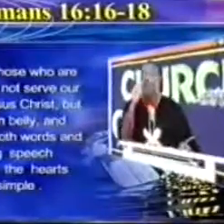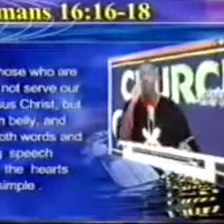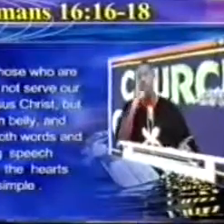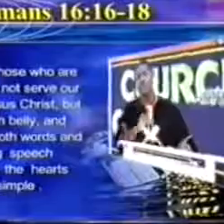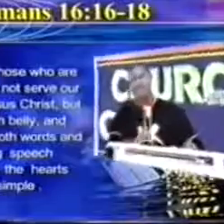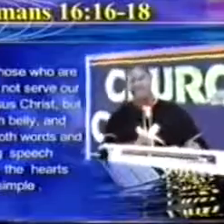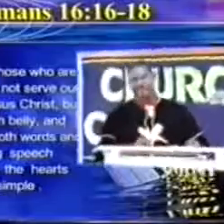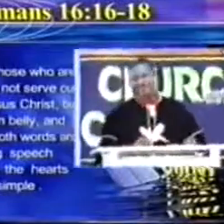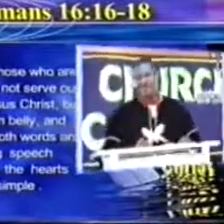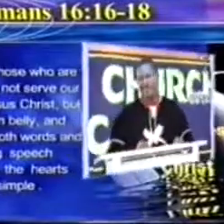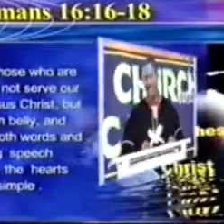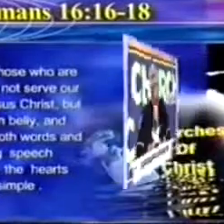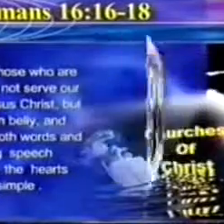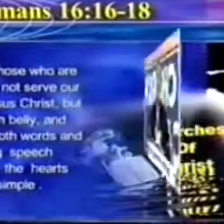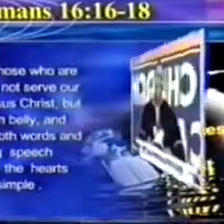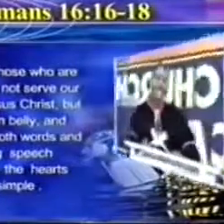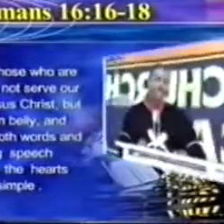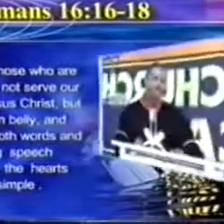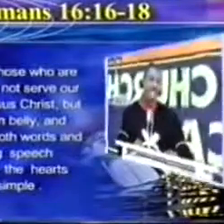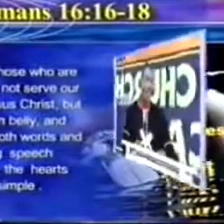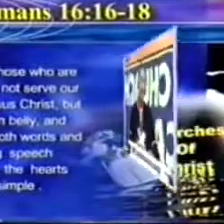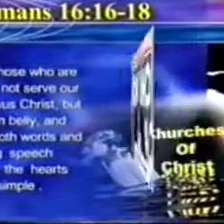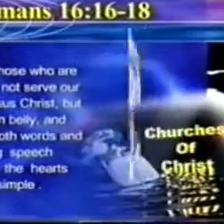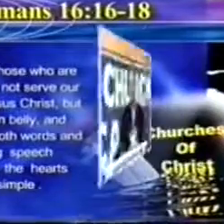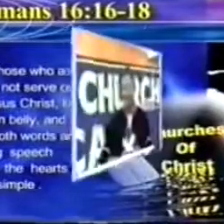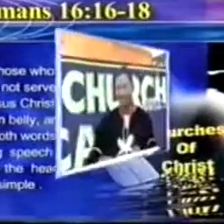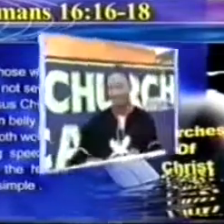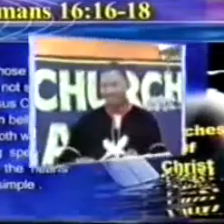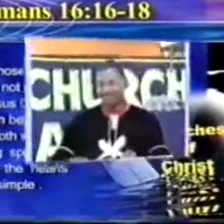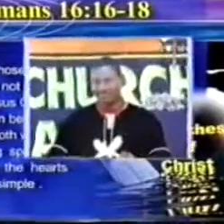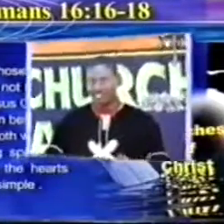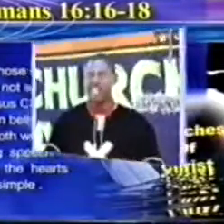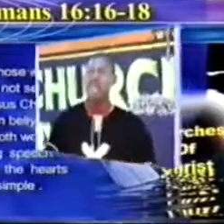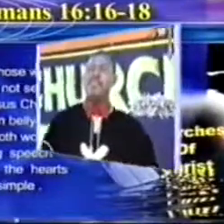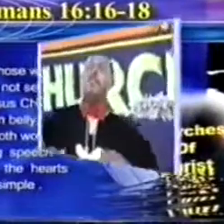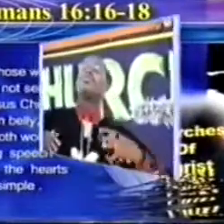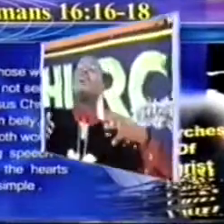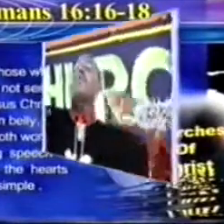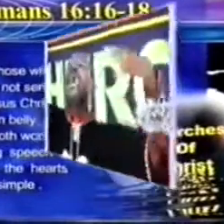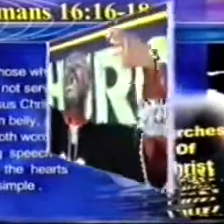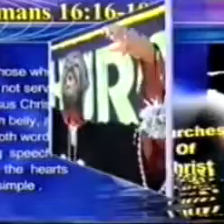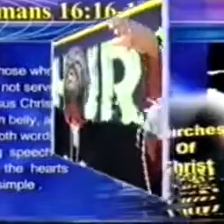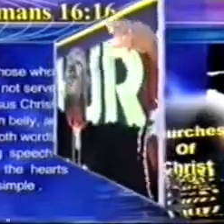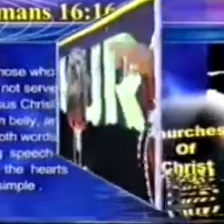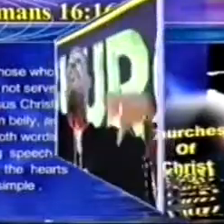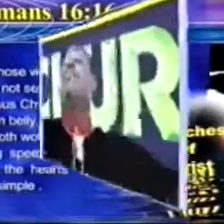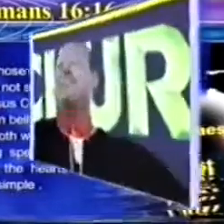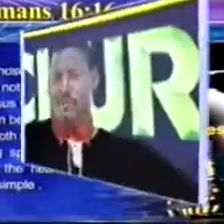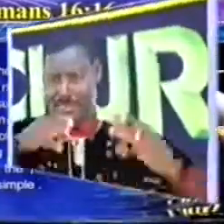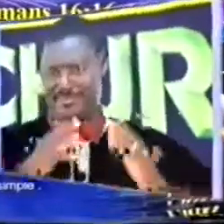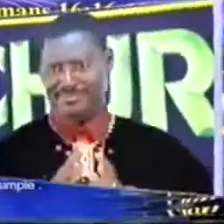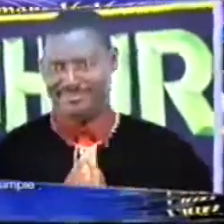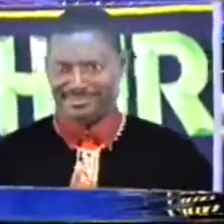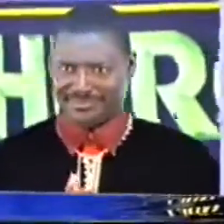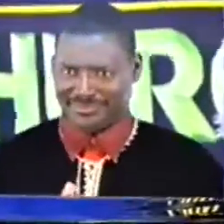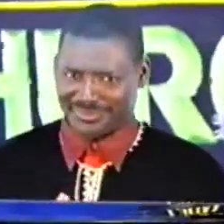so I'm awesome ready. And you're ready, yes, and I was some. Name of was one year, cause I want your